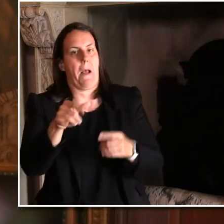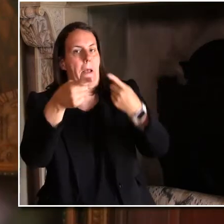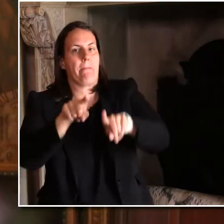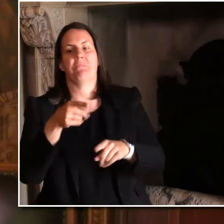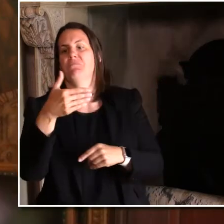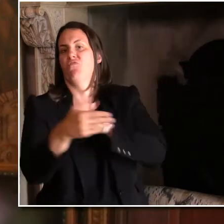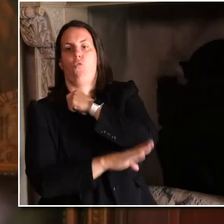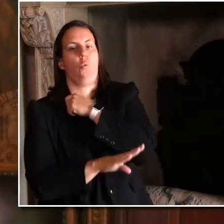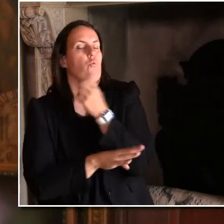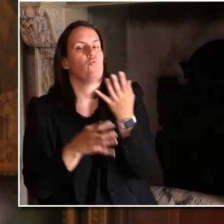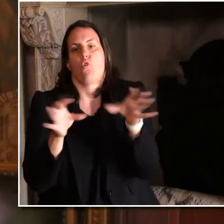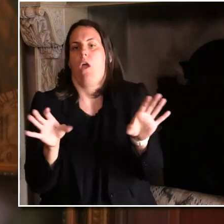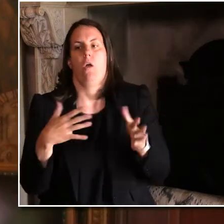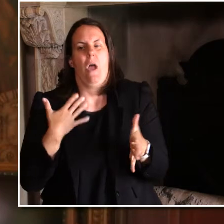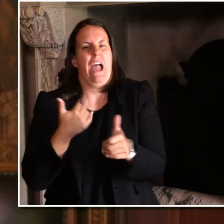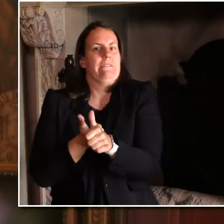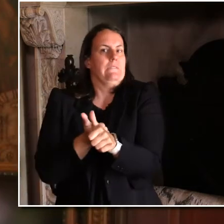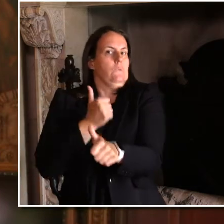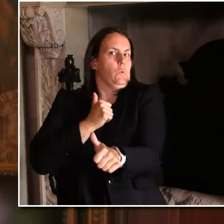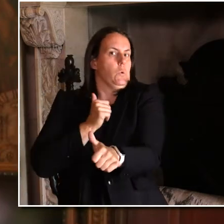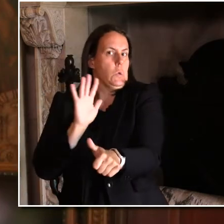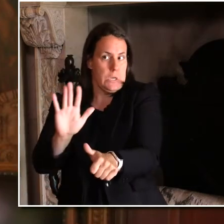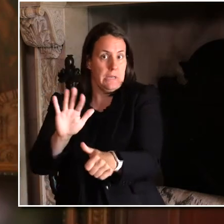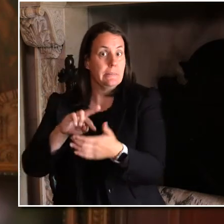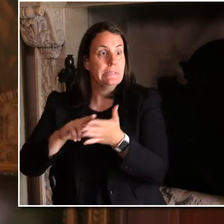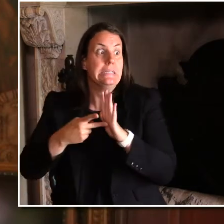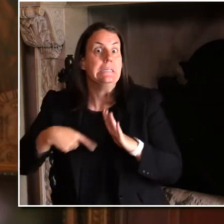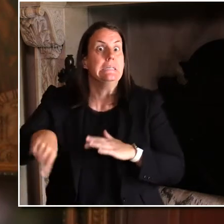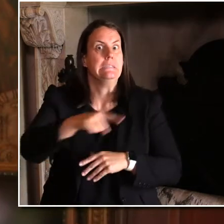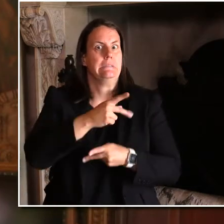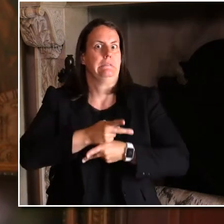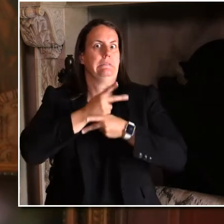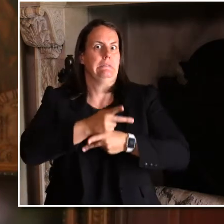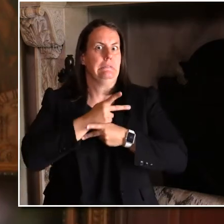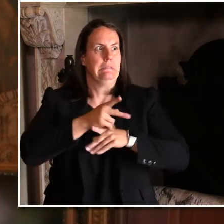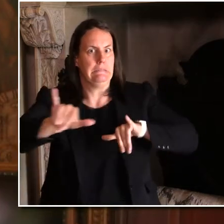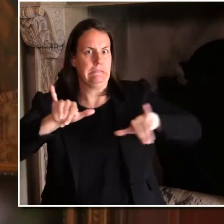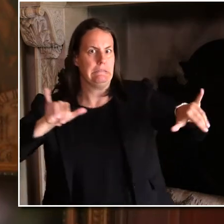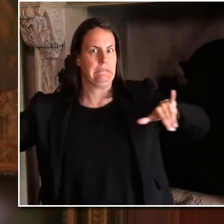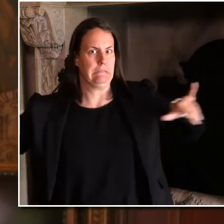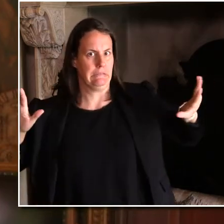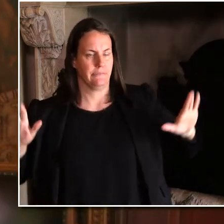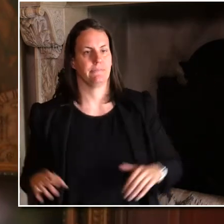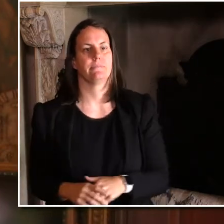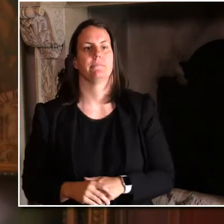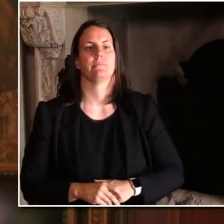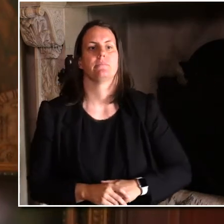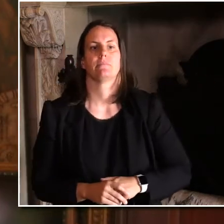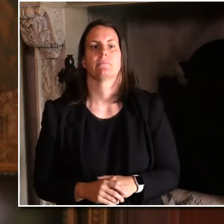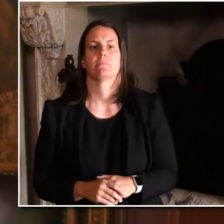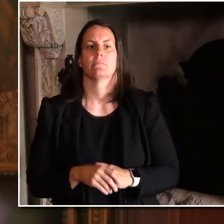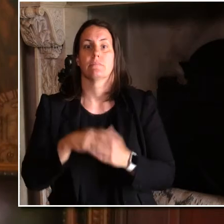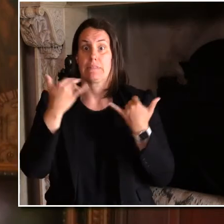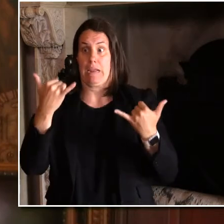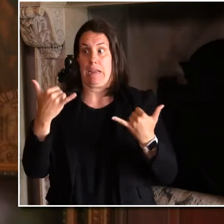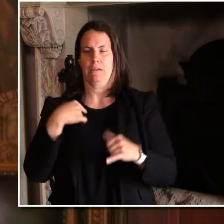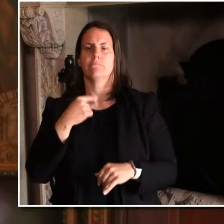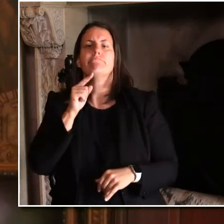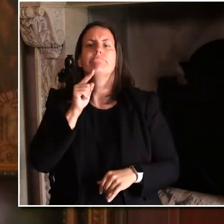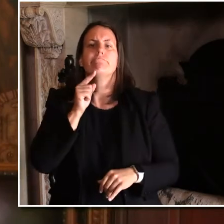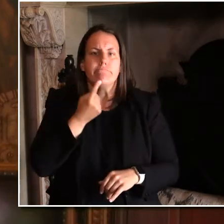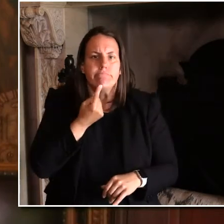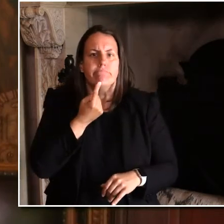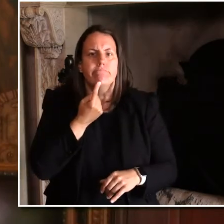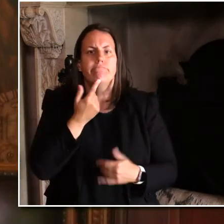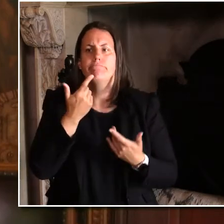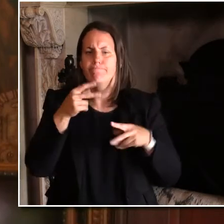syndrome season. But I would say our goal that we're still taking seriously right now is to be able to